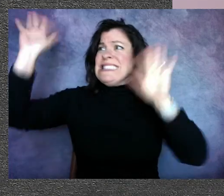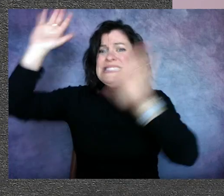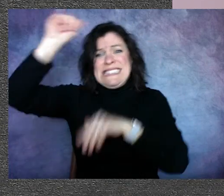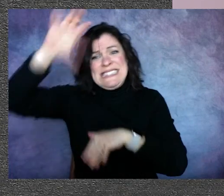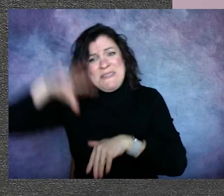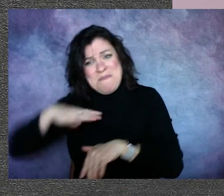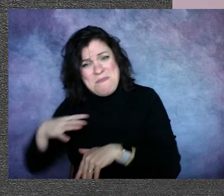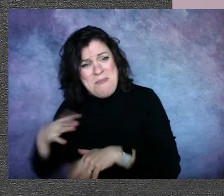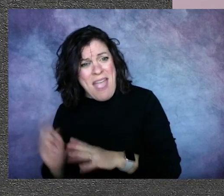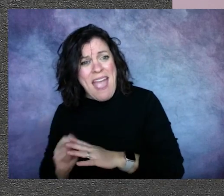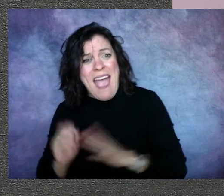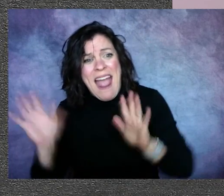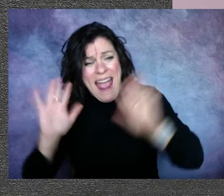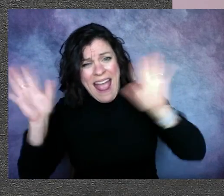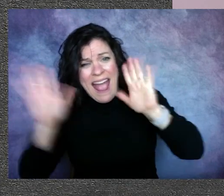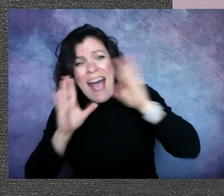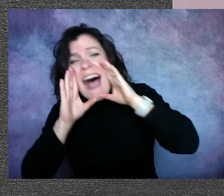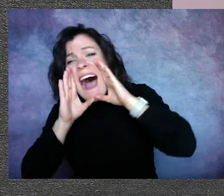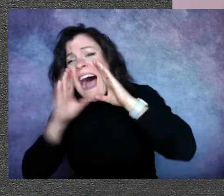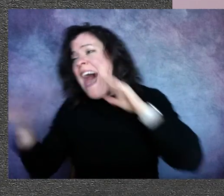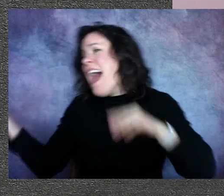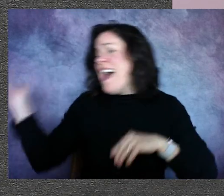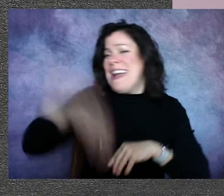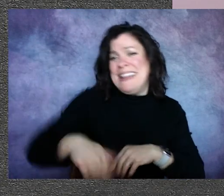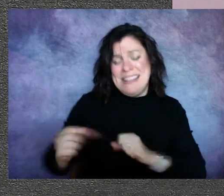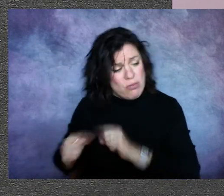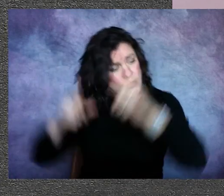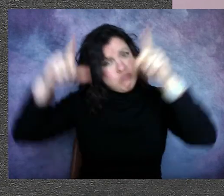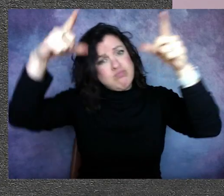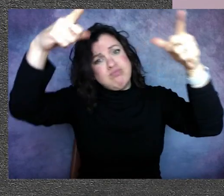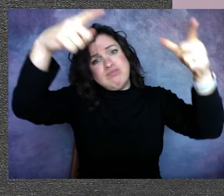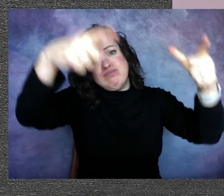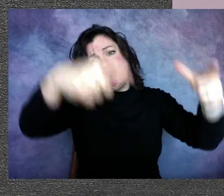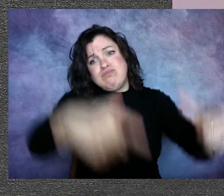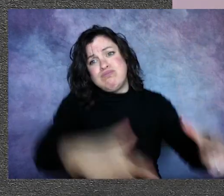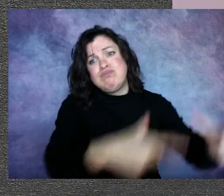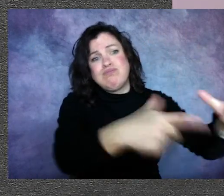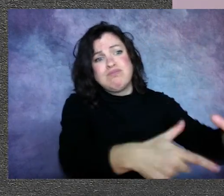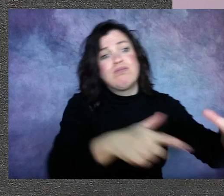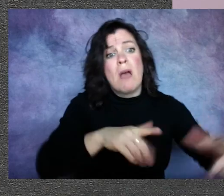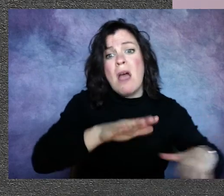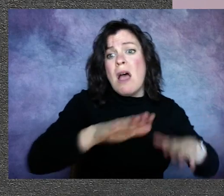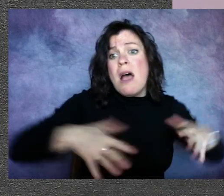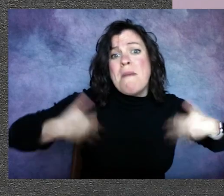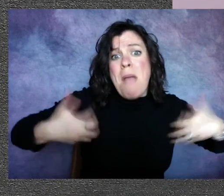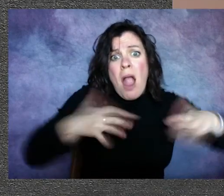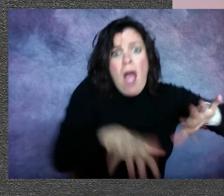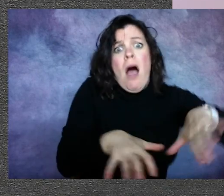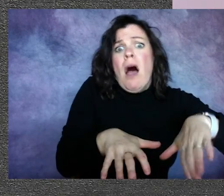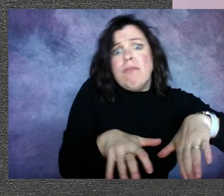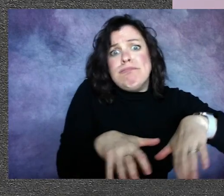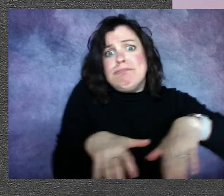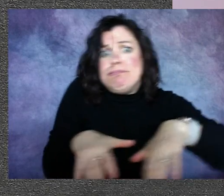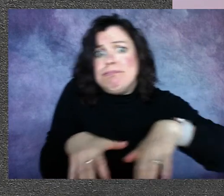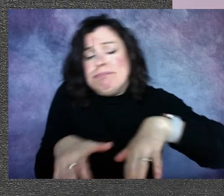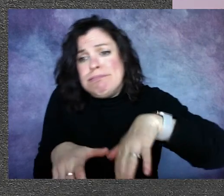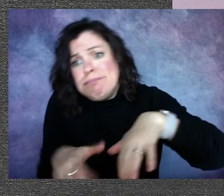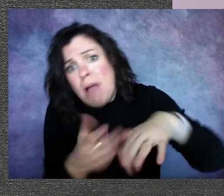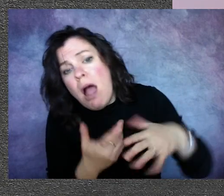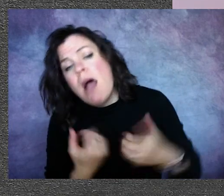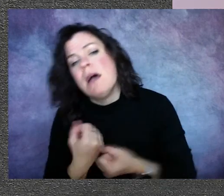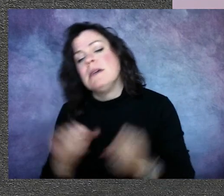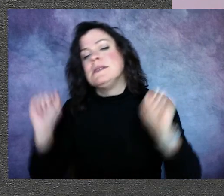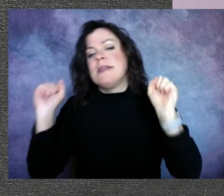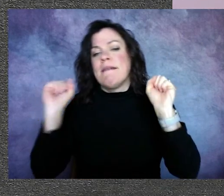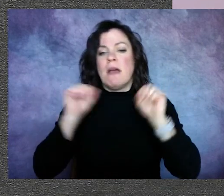Man overboard, the sailors cried as they threw him a life belt. George caught it and held on. At last, he was safe on board.